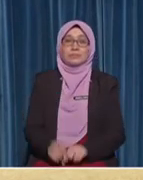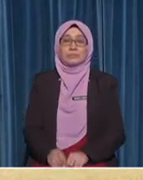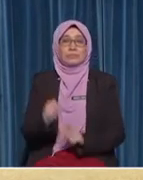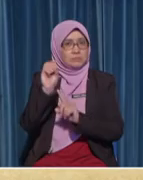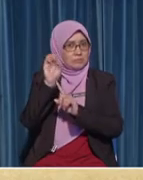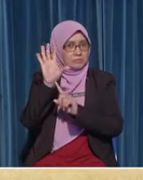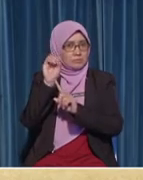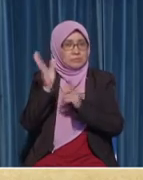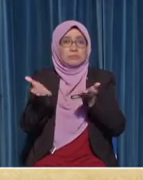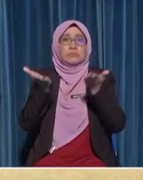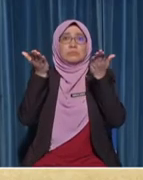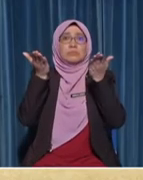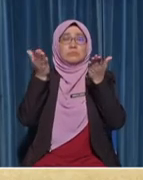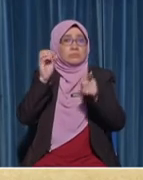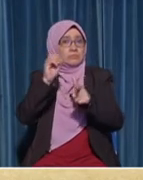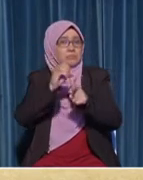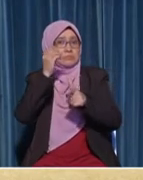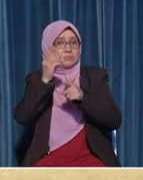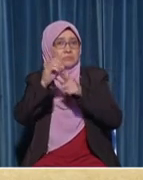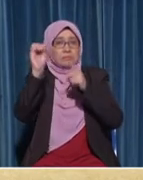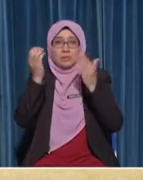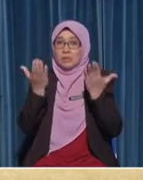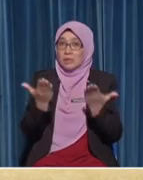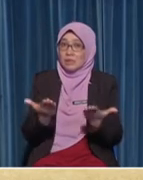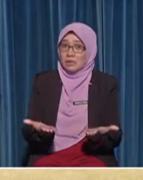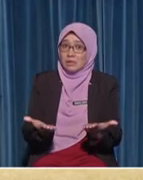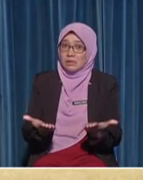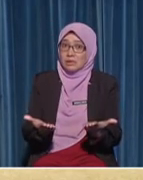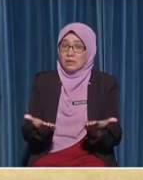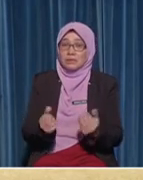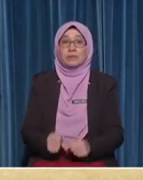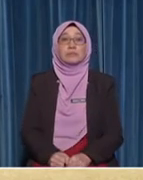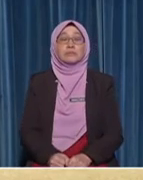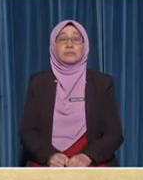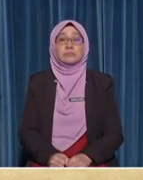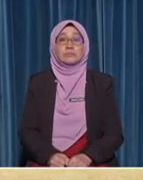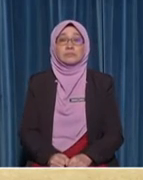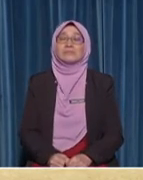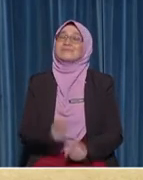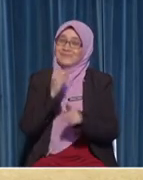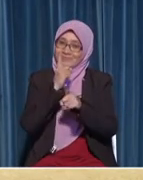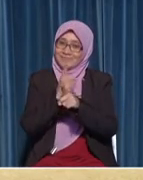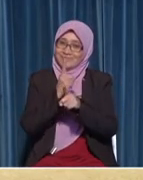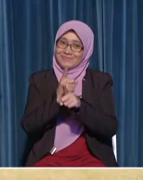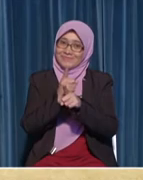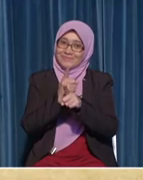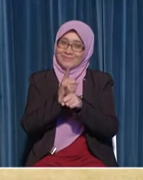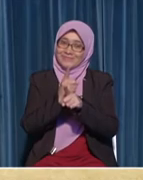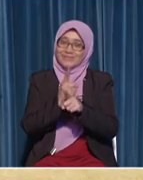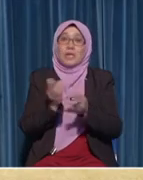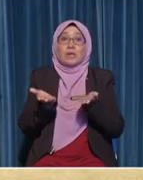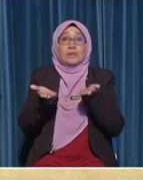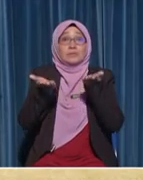candle lighter or heavier than hammer? Correct. It